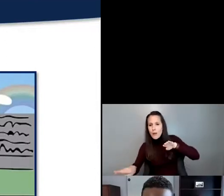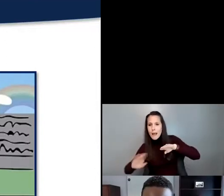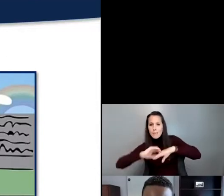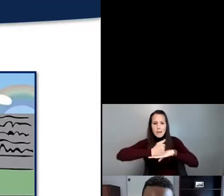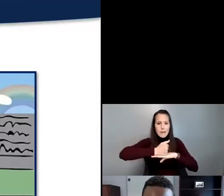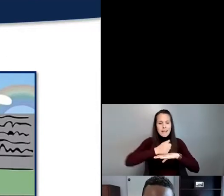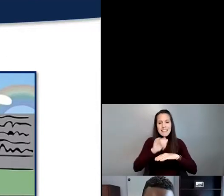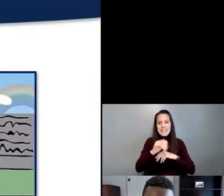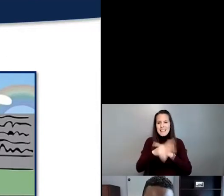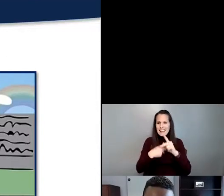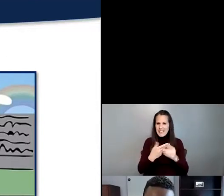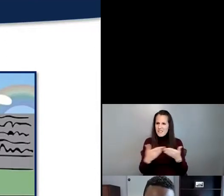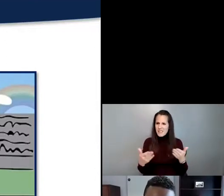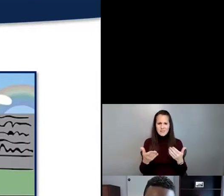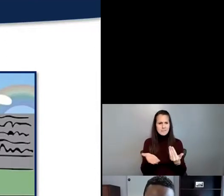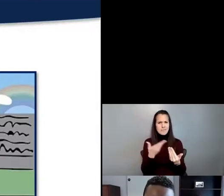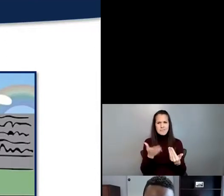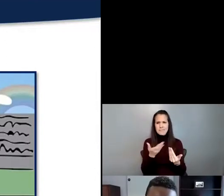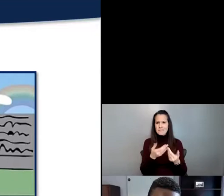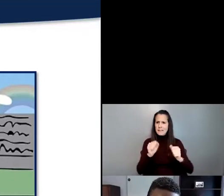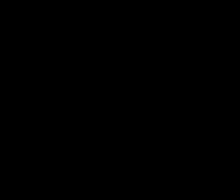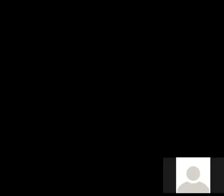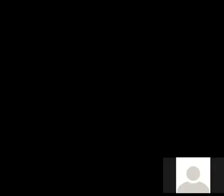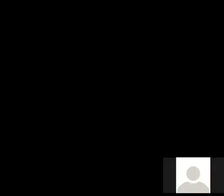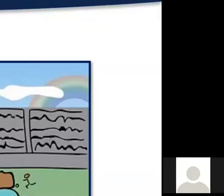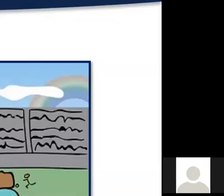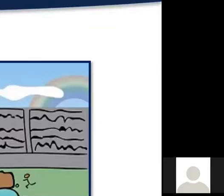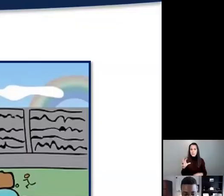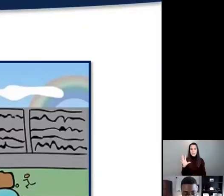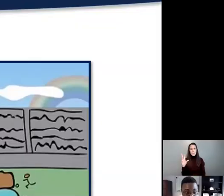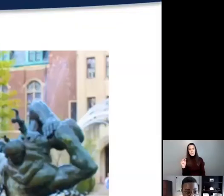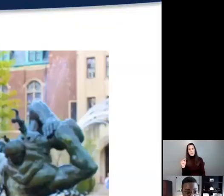is what we can do to make sure that people are provided with the access to.